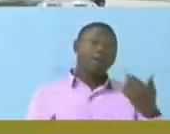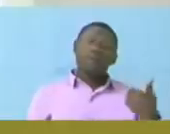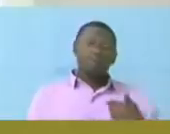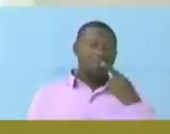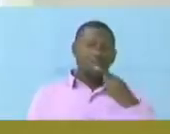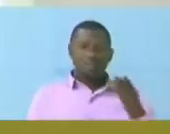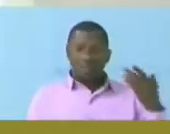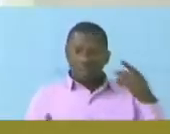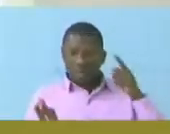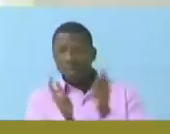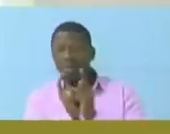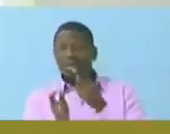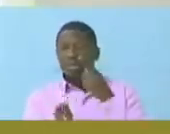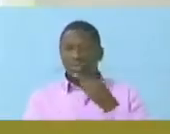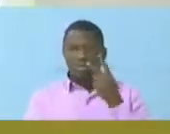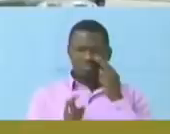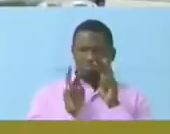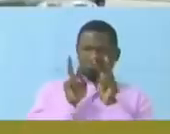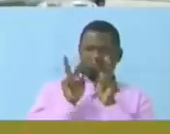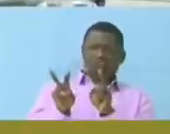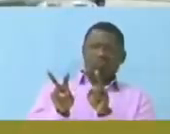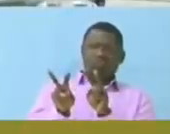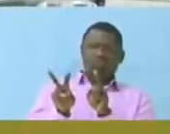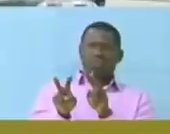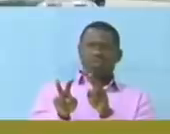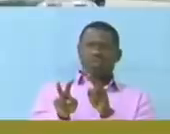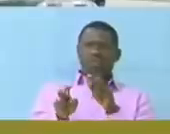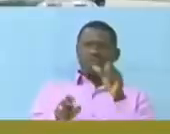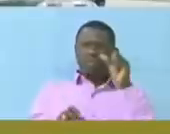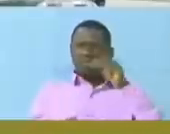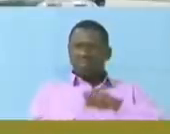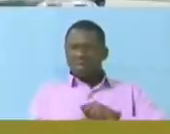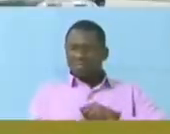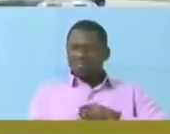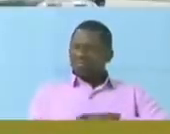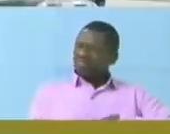moment you hit me, I will react.